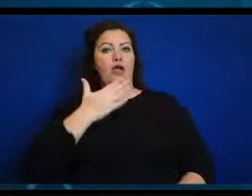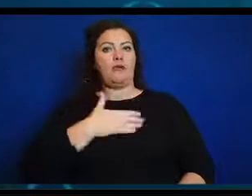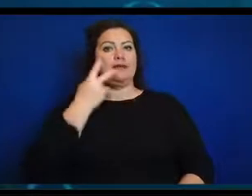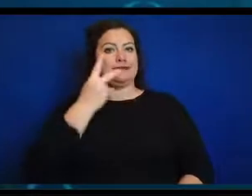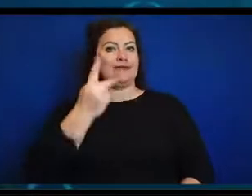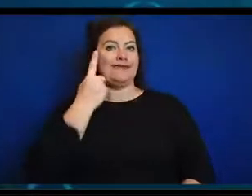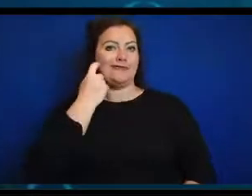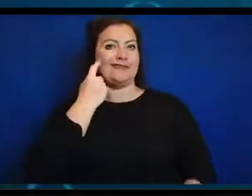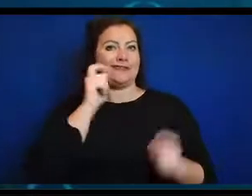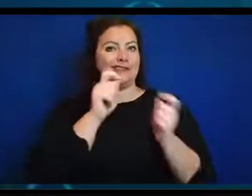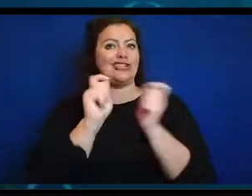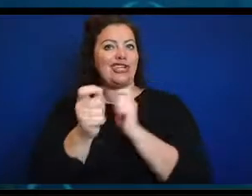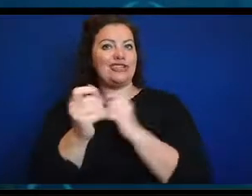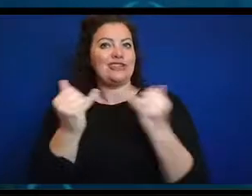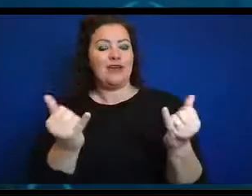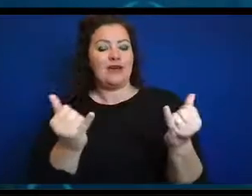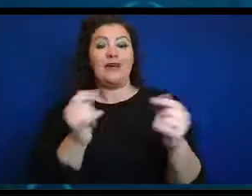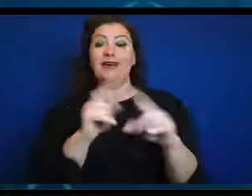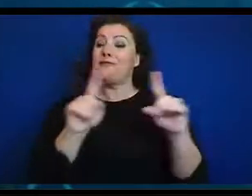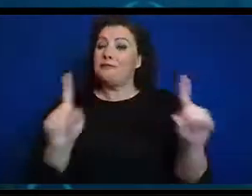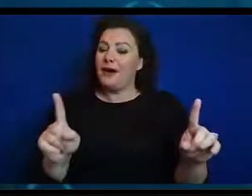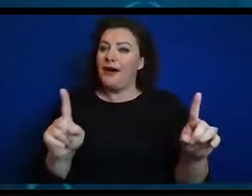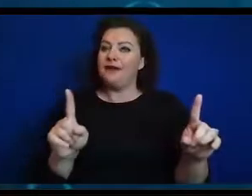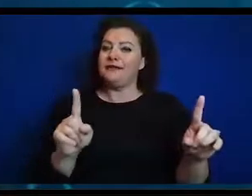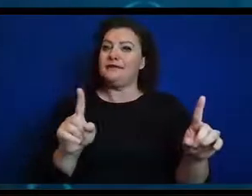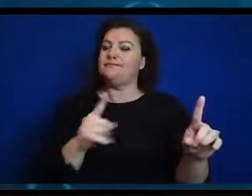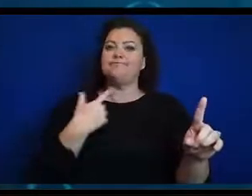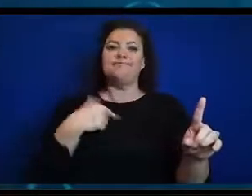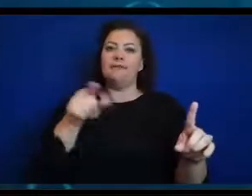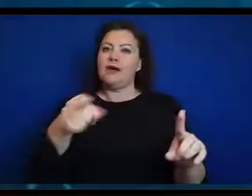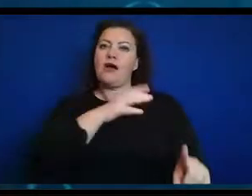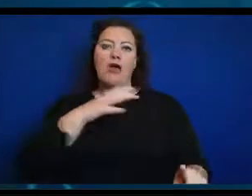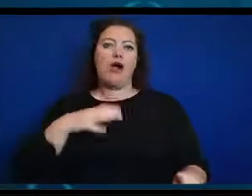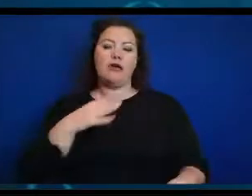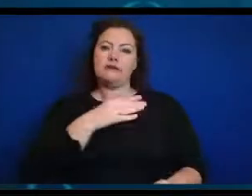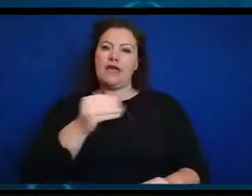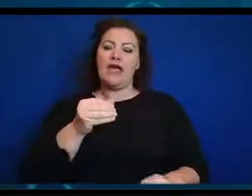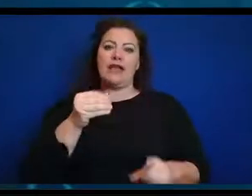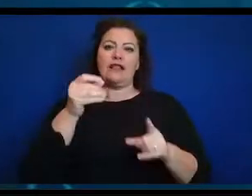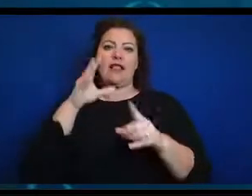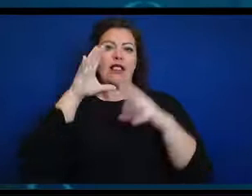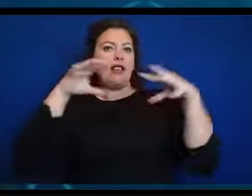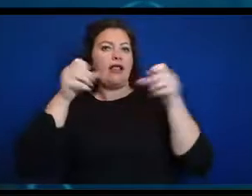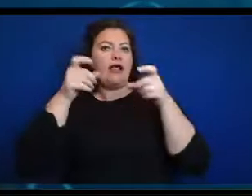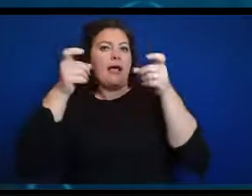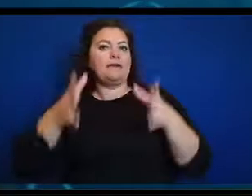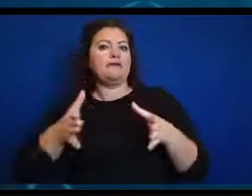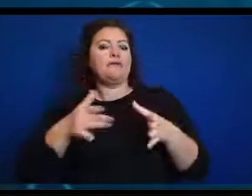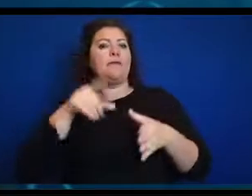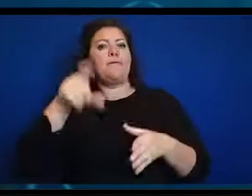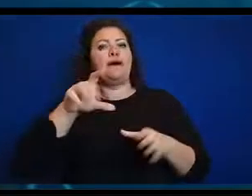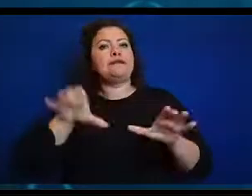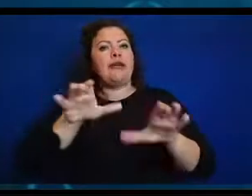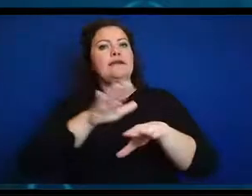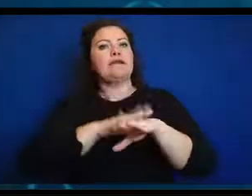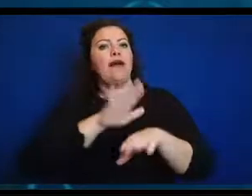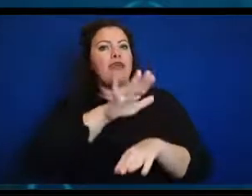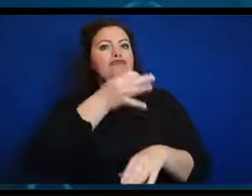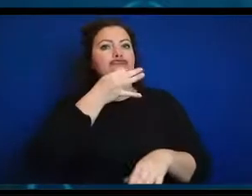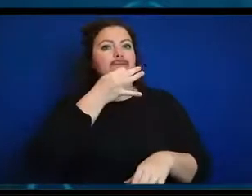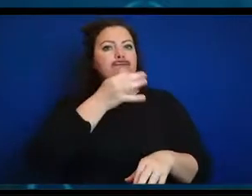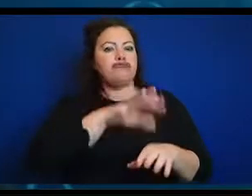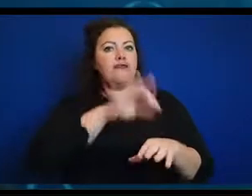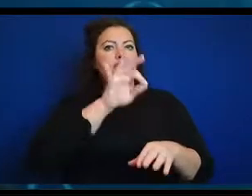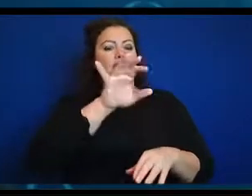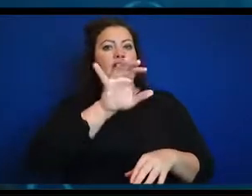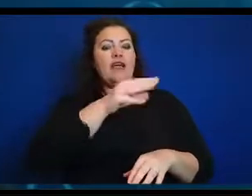date. That being said, it will be incumbent upon Congress and the administration to act on the GAO's upcoming findings, as well as take